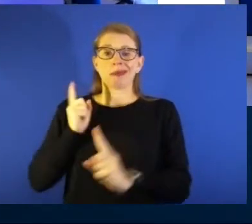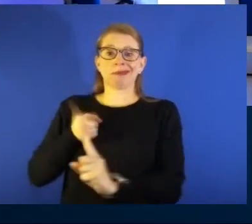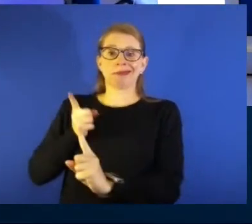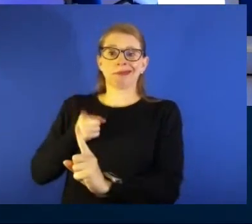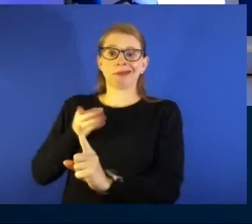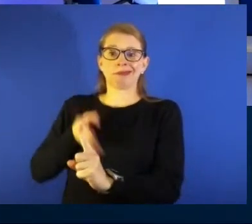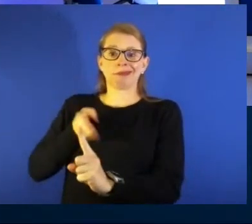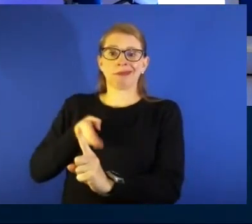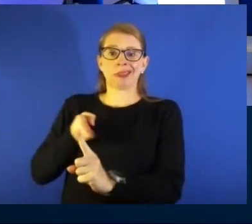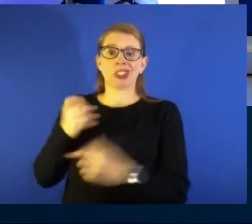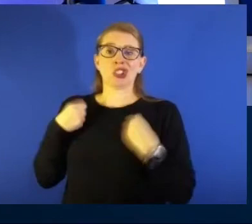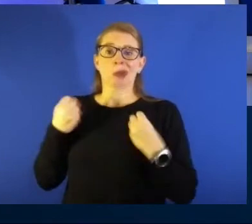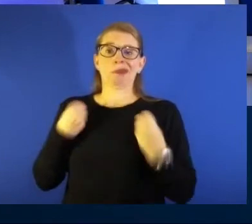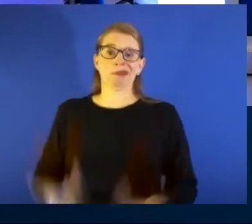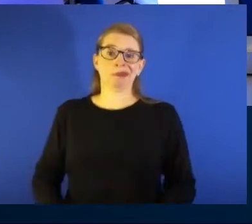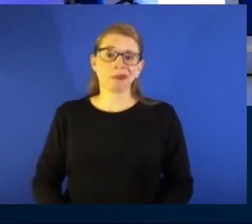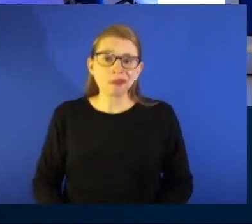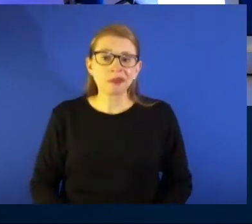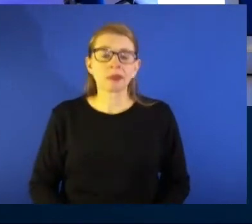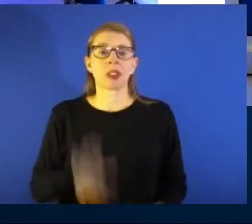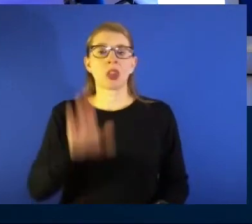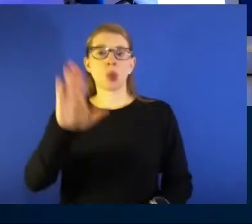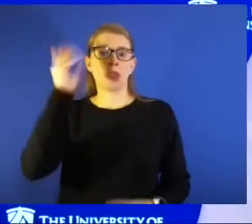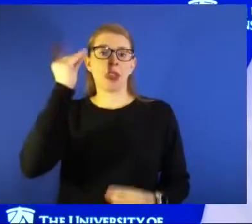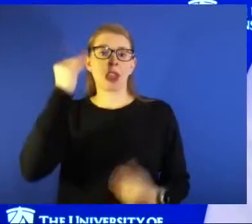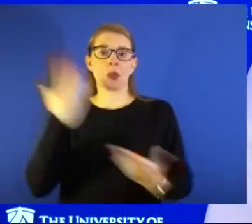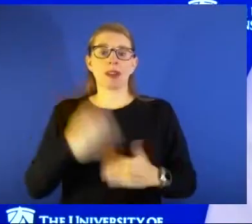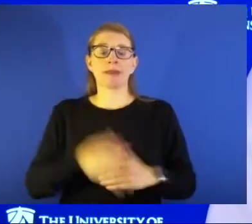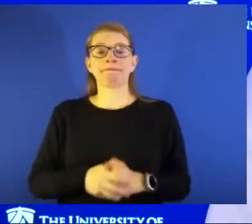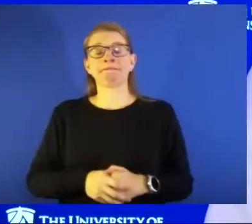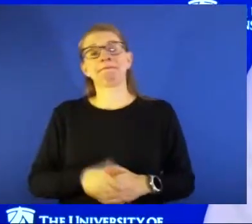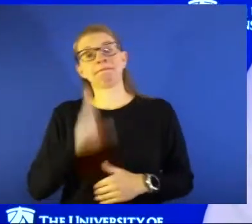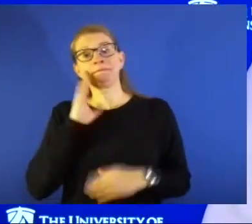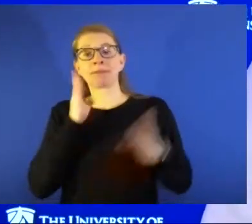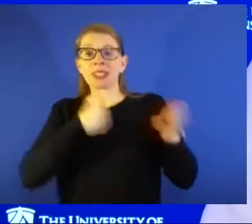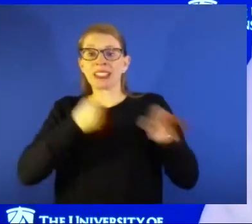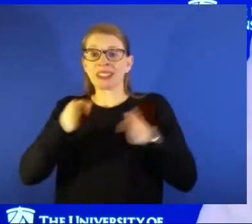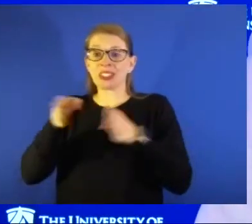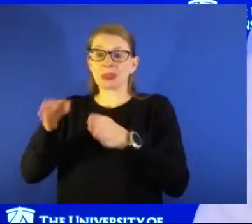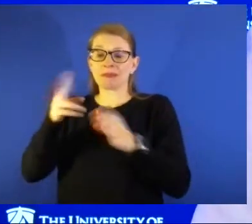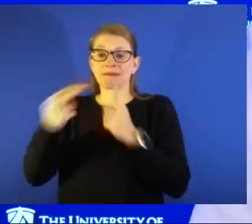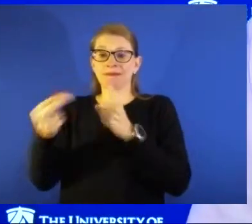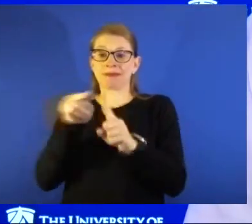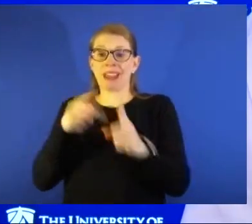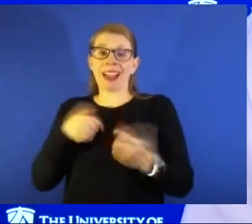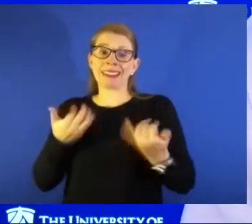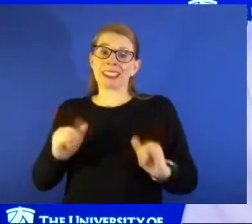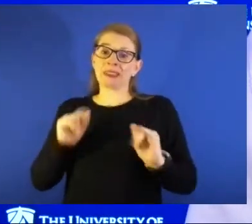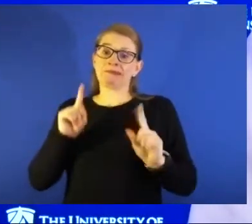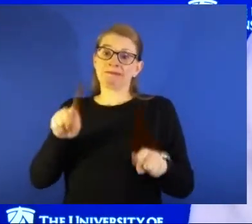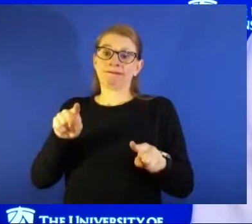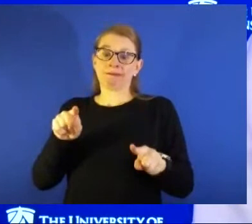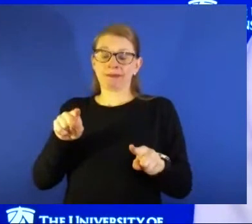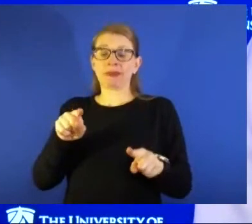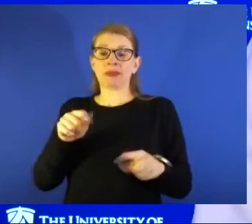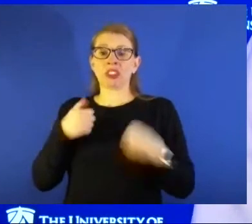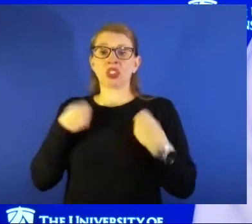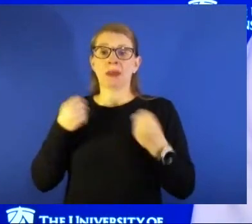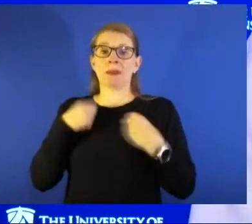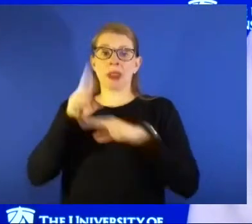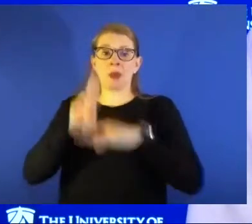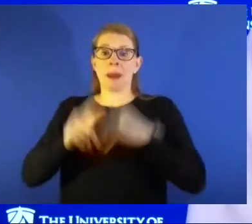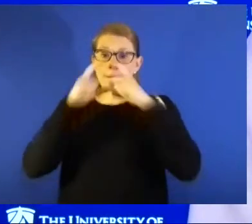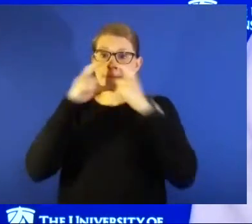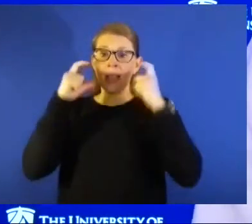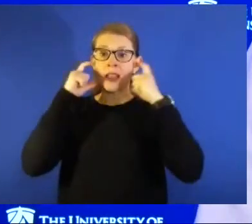But what are your thoughts? Yeah, I know, just individually. So certainly I still go to the gym. I do wear my mask. There was a time point when I